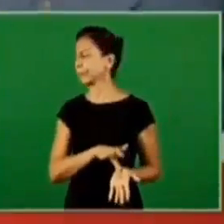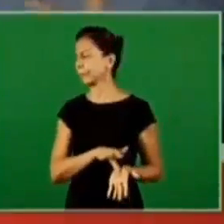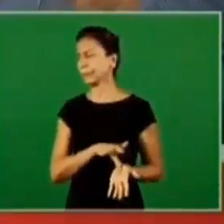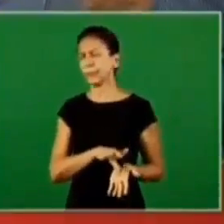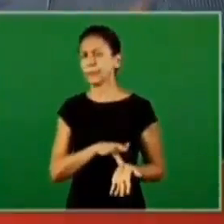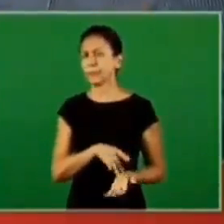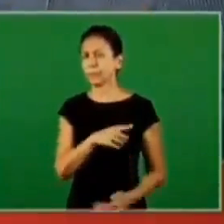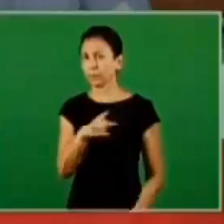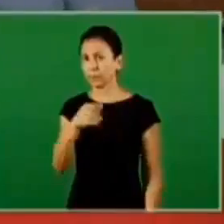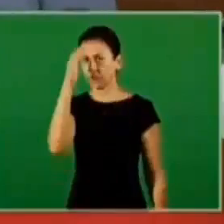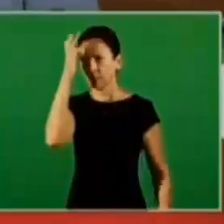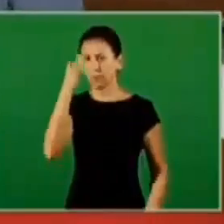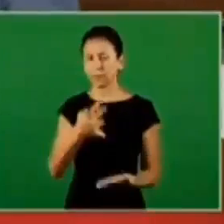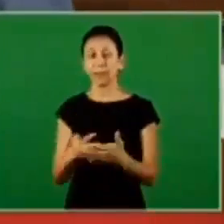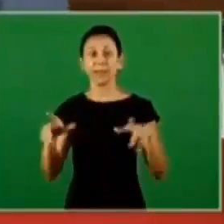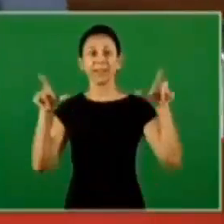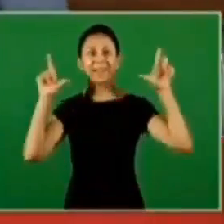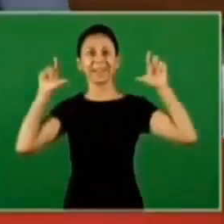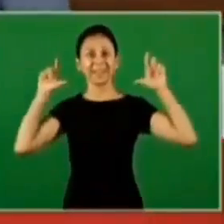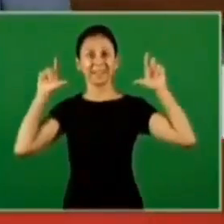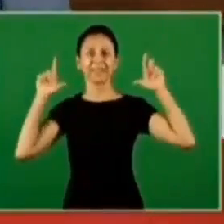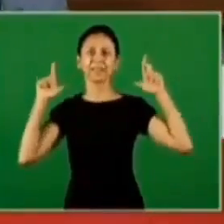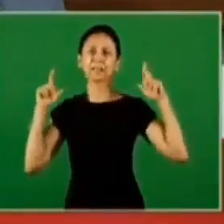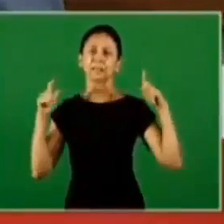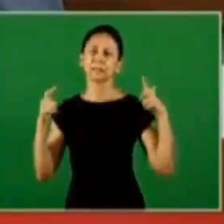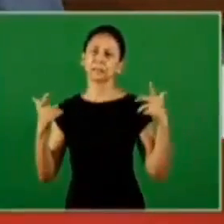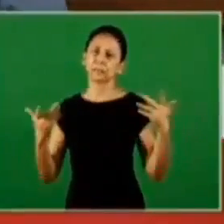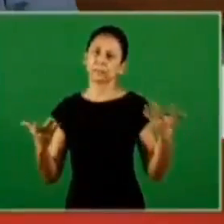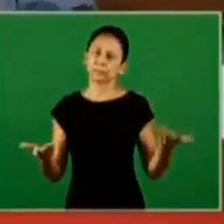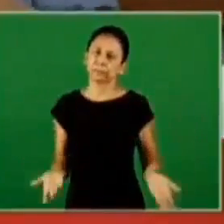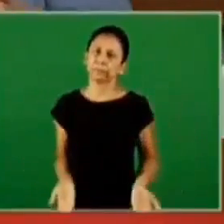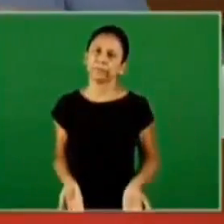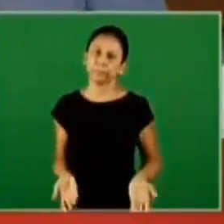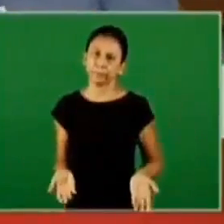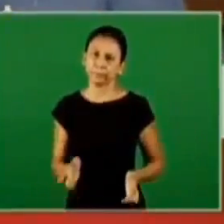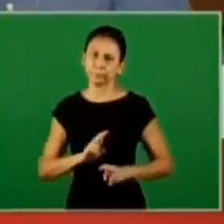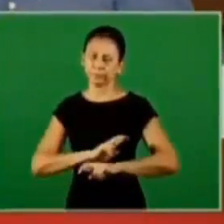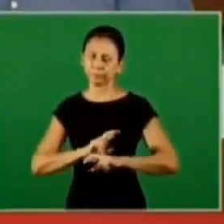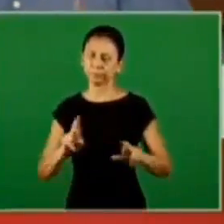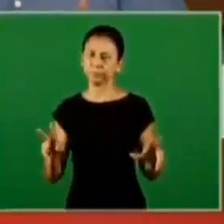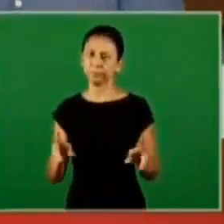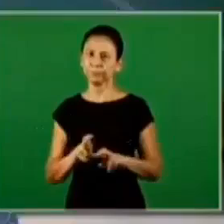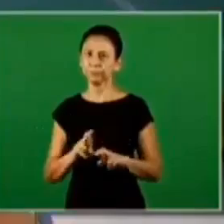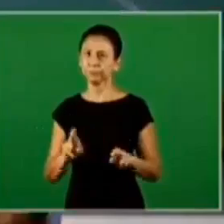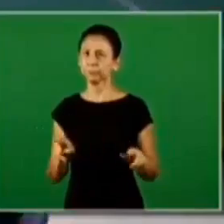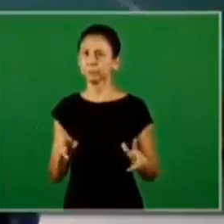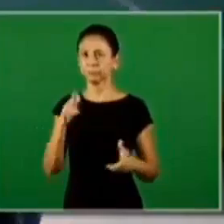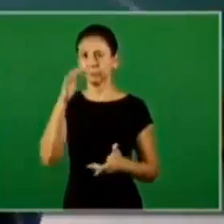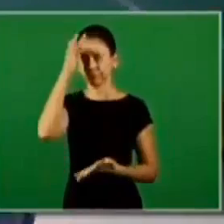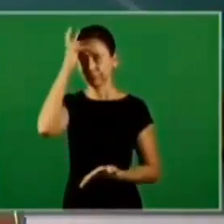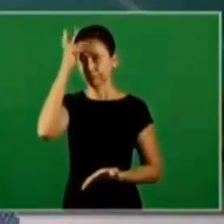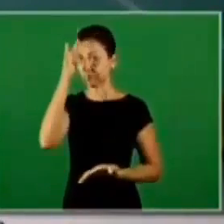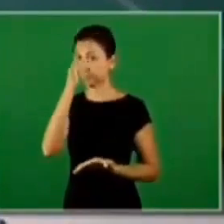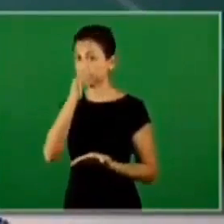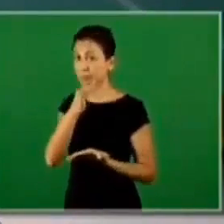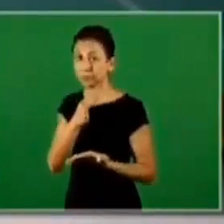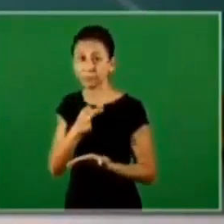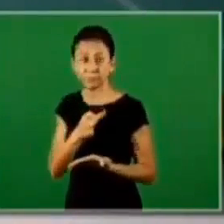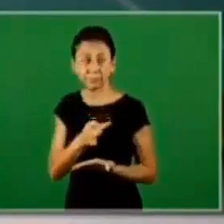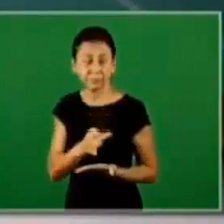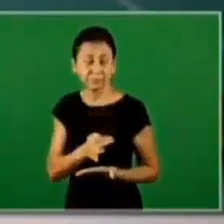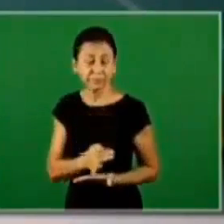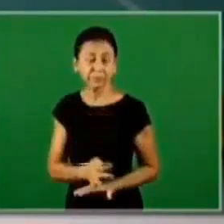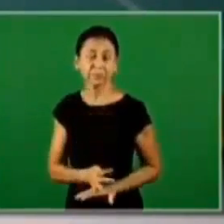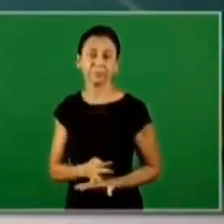a bunch of lies. The faith that you make an exhibition of it, it's not the true faith.